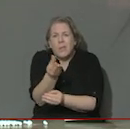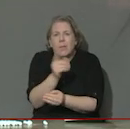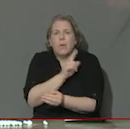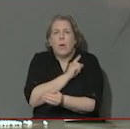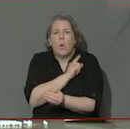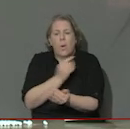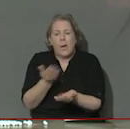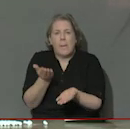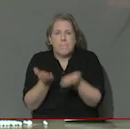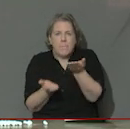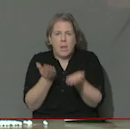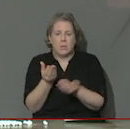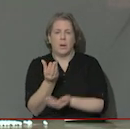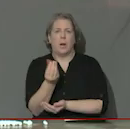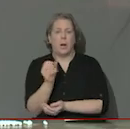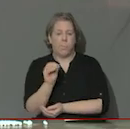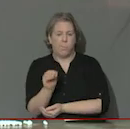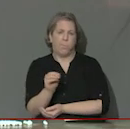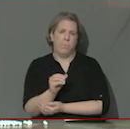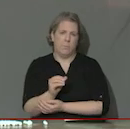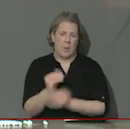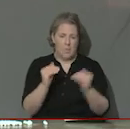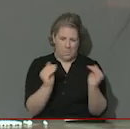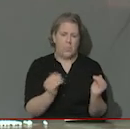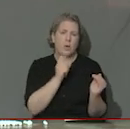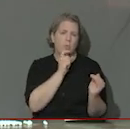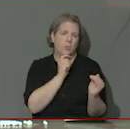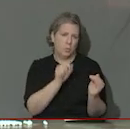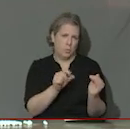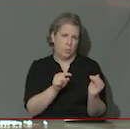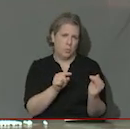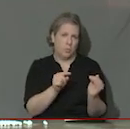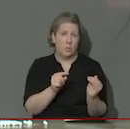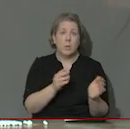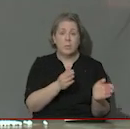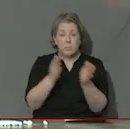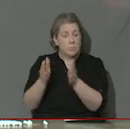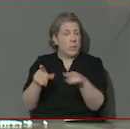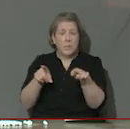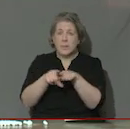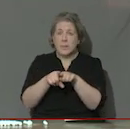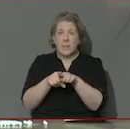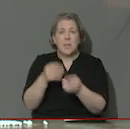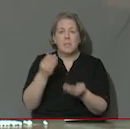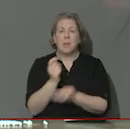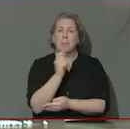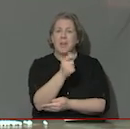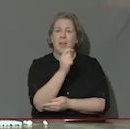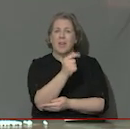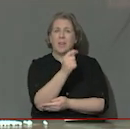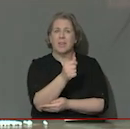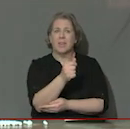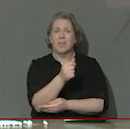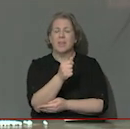balancing figure. All right. The same year, sometimes they will give sundry expenses as a